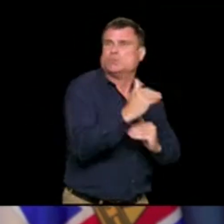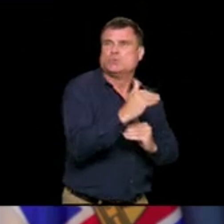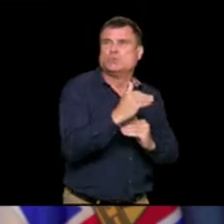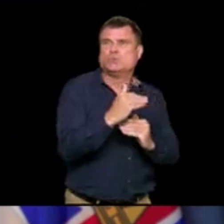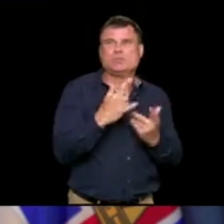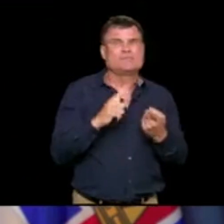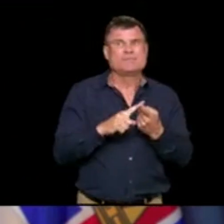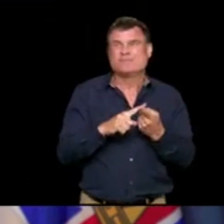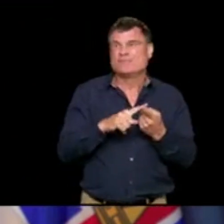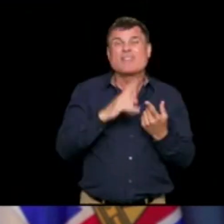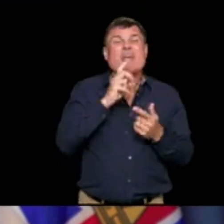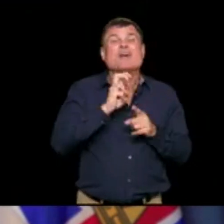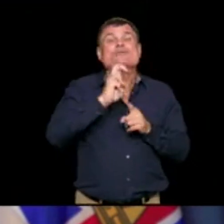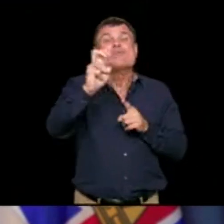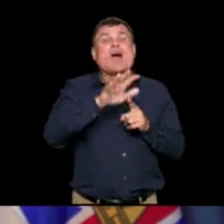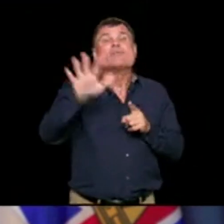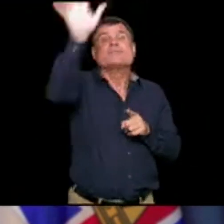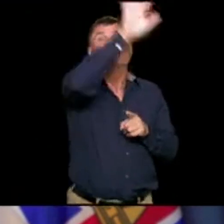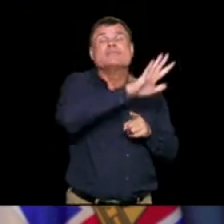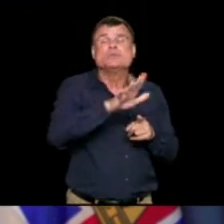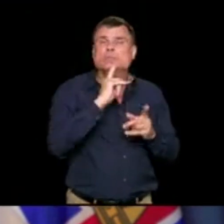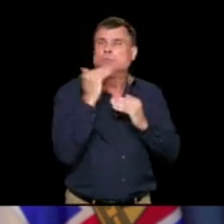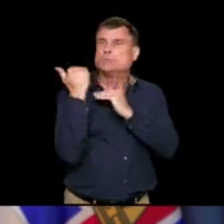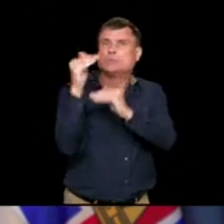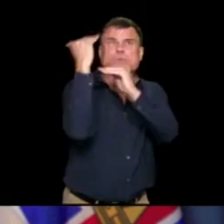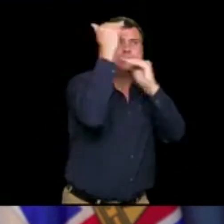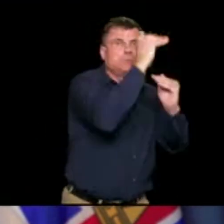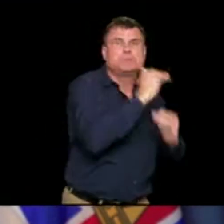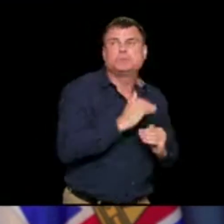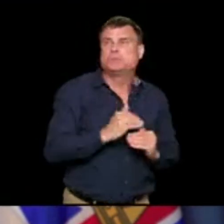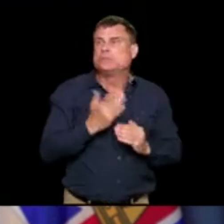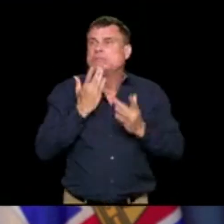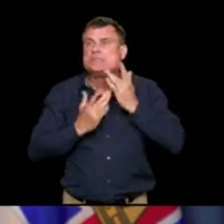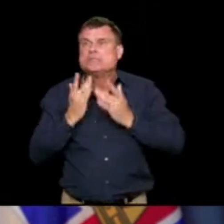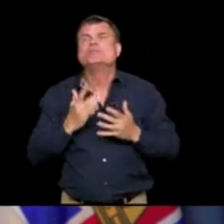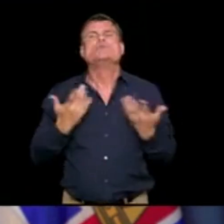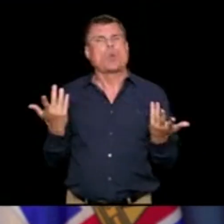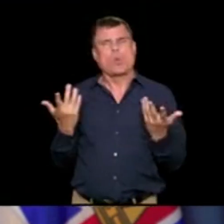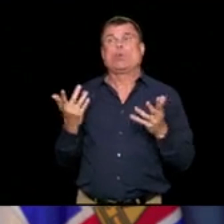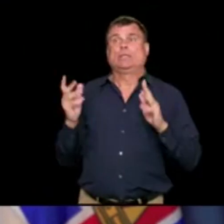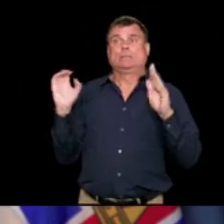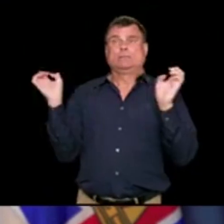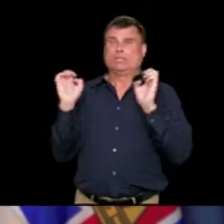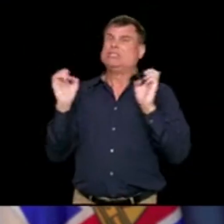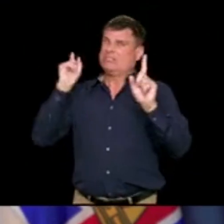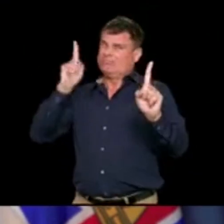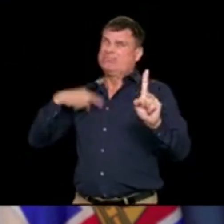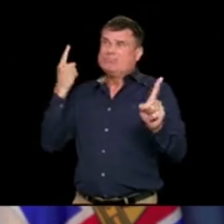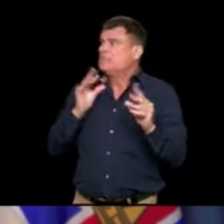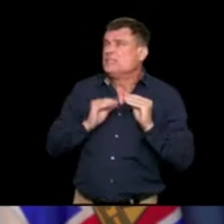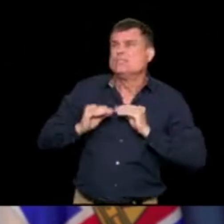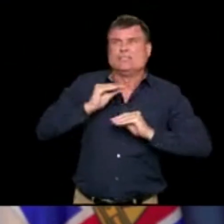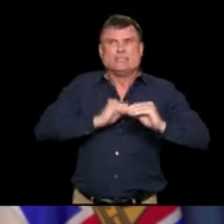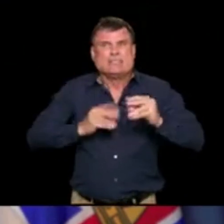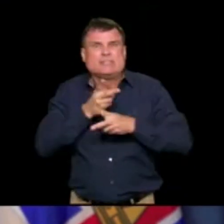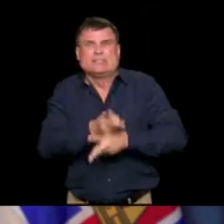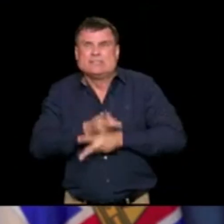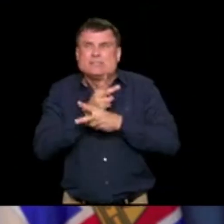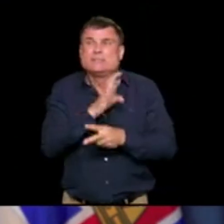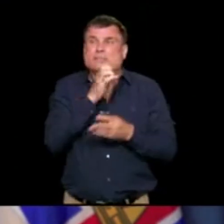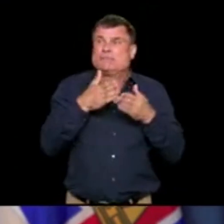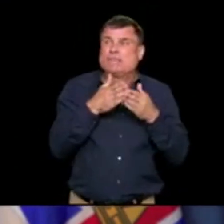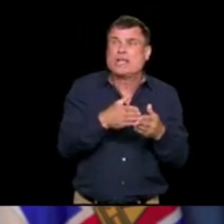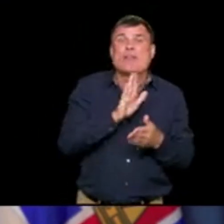of COVID-19, as have all public transportation agencies in the province. Under unprecedented